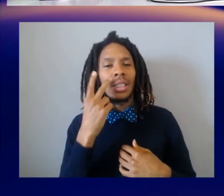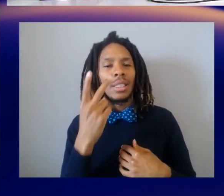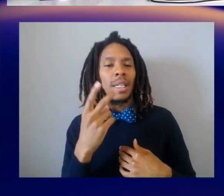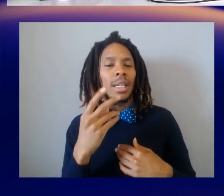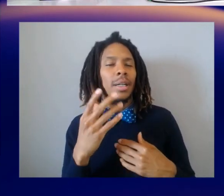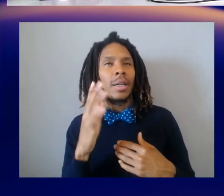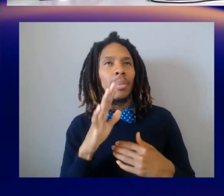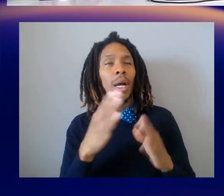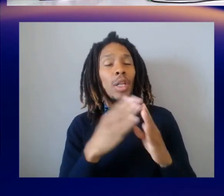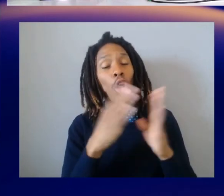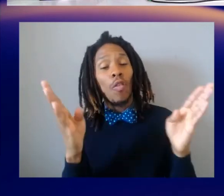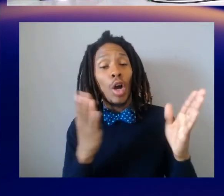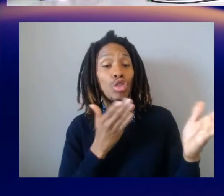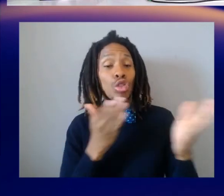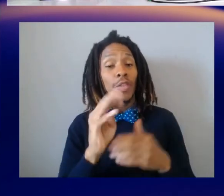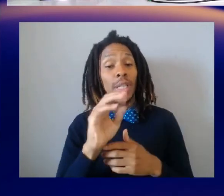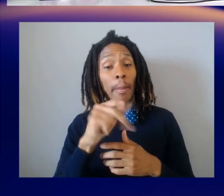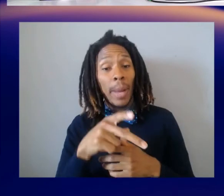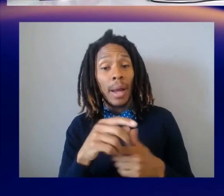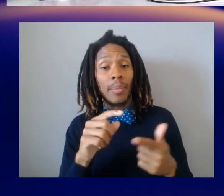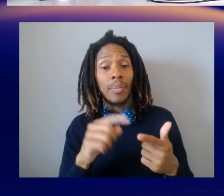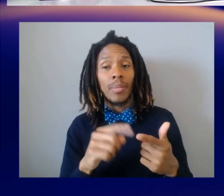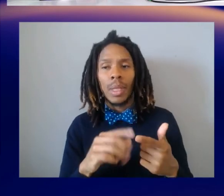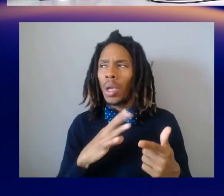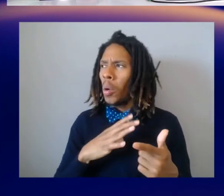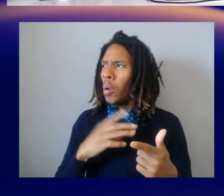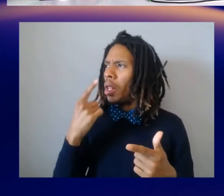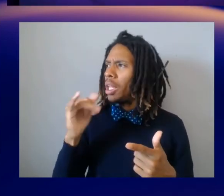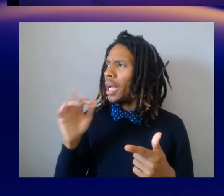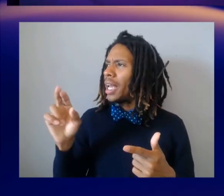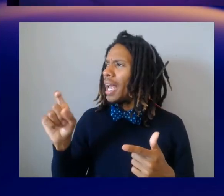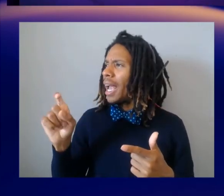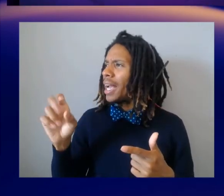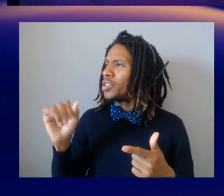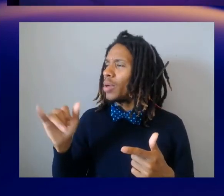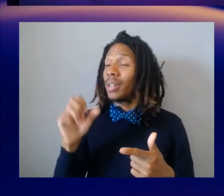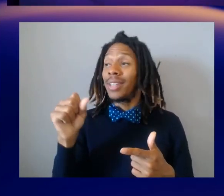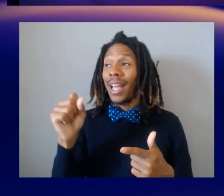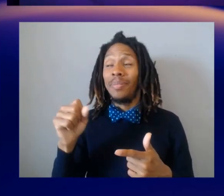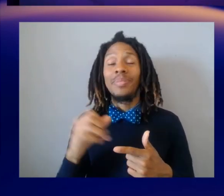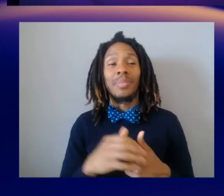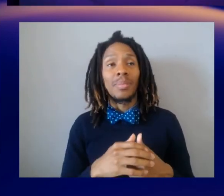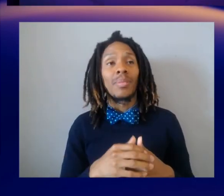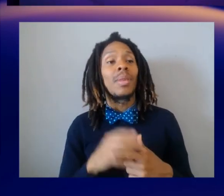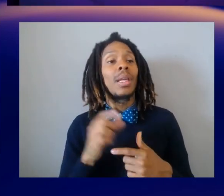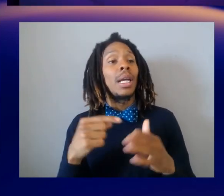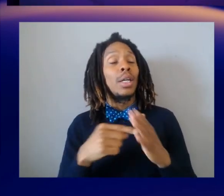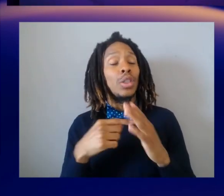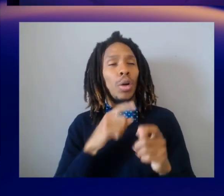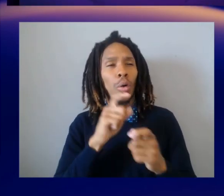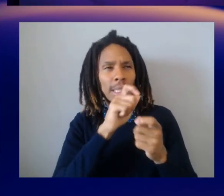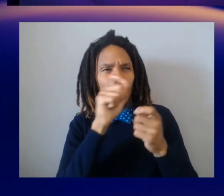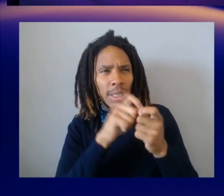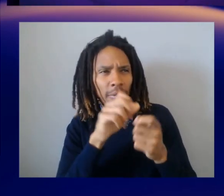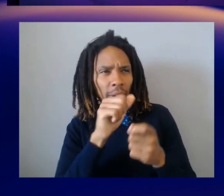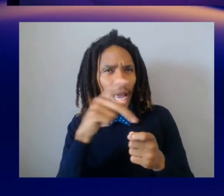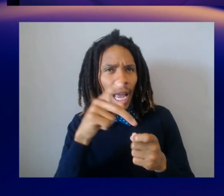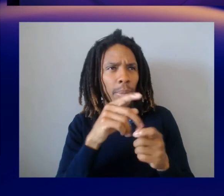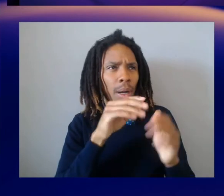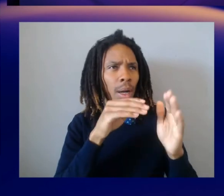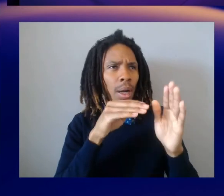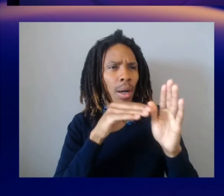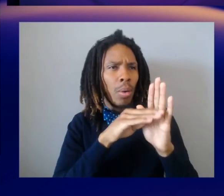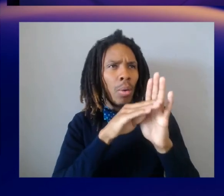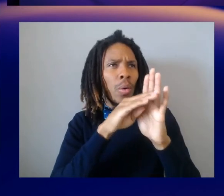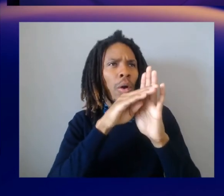overall service map. It shows us a lot like X-Ray. Yeah. Yeah. It shows us where specifically in our application it failed, so what component